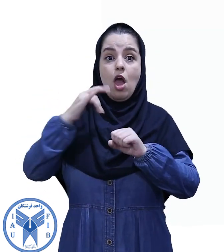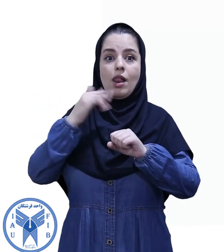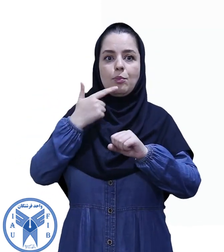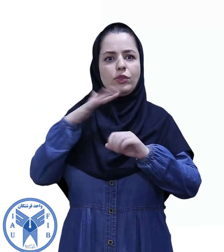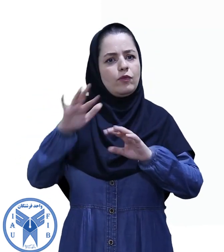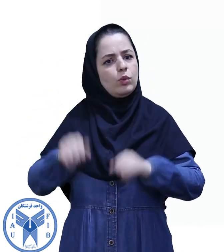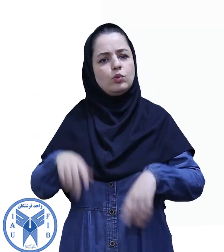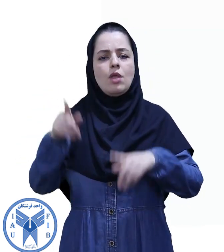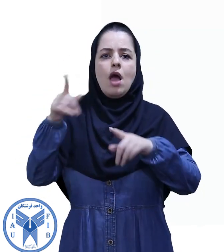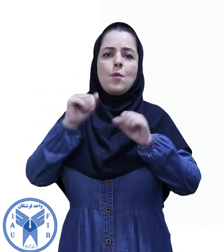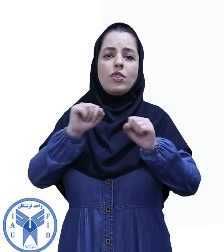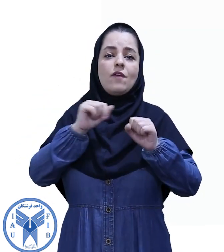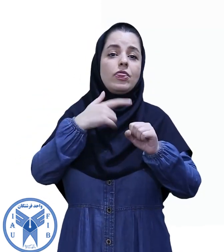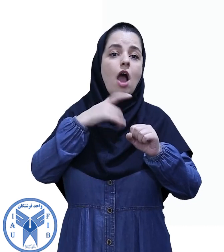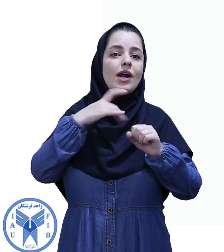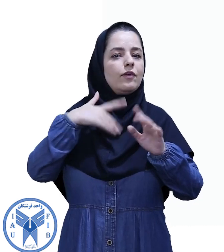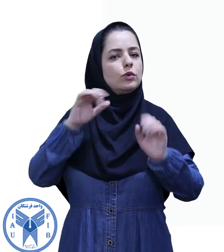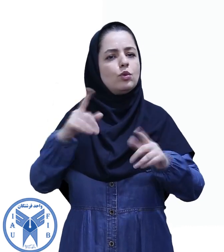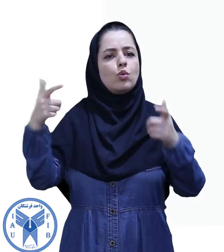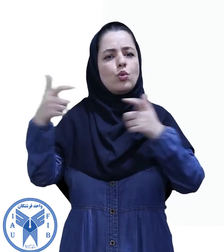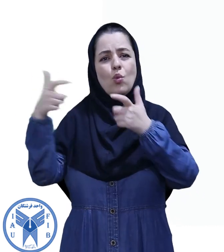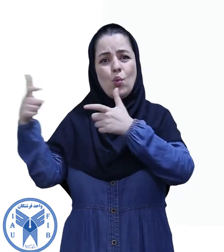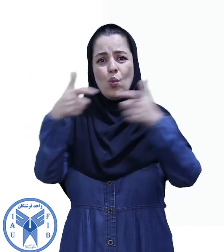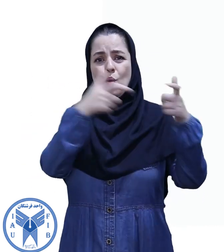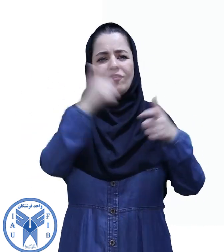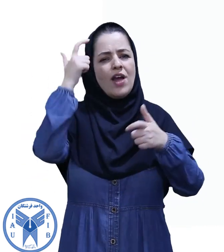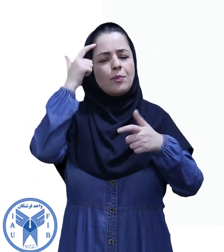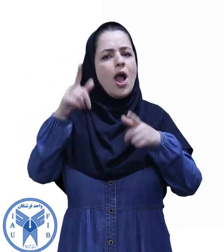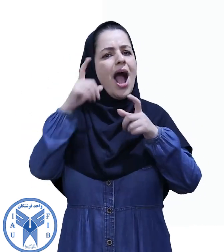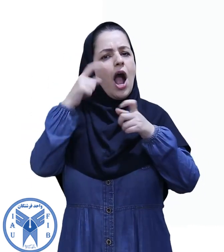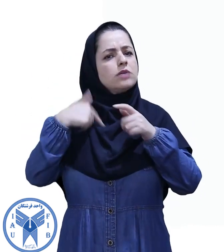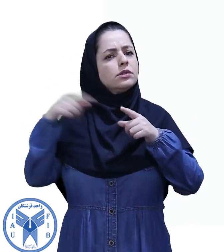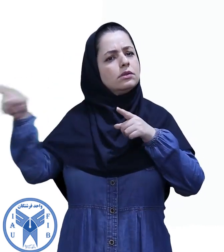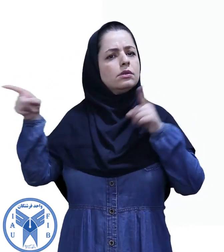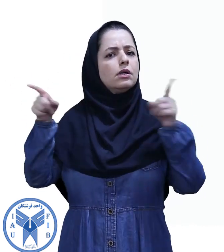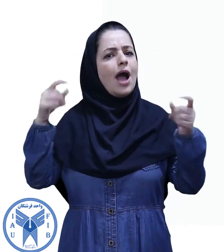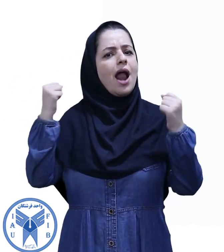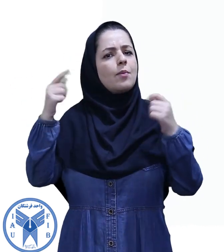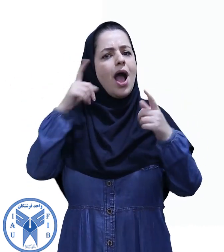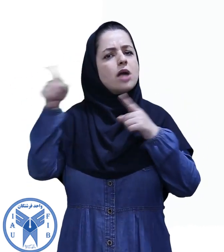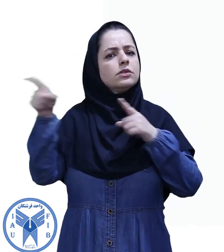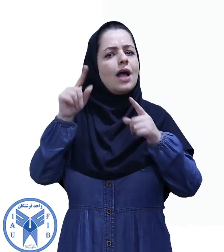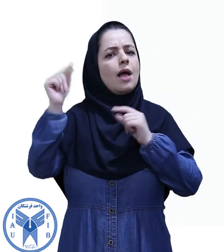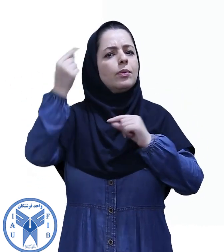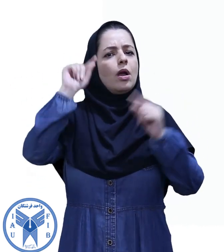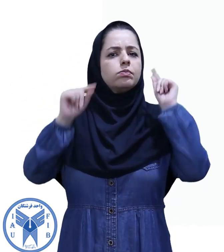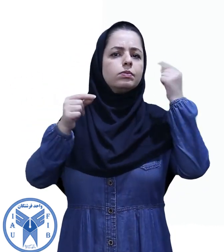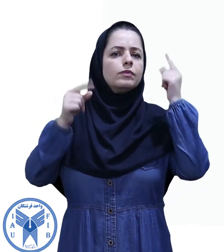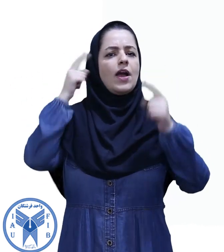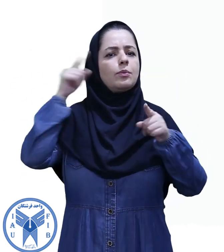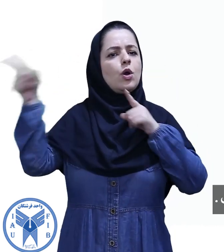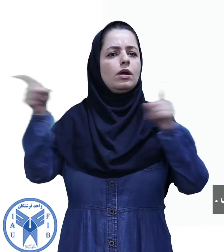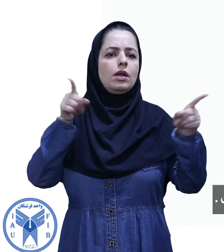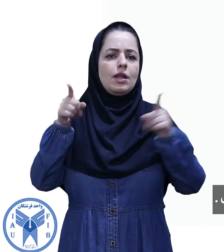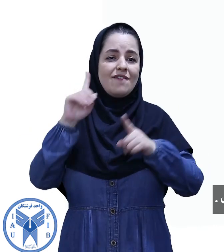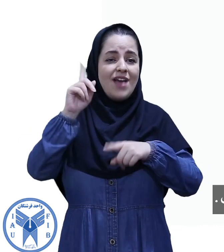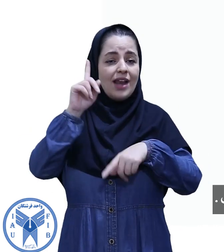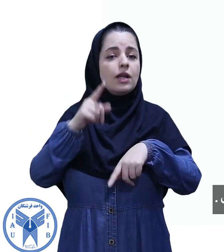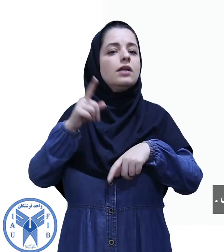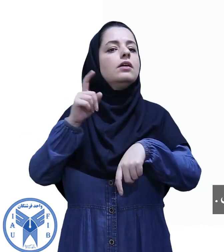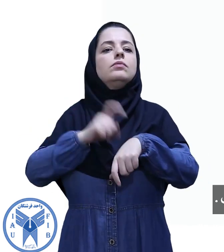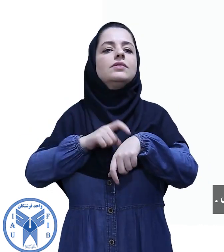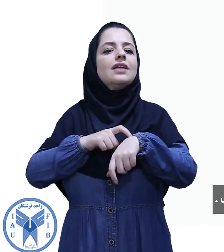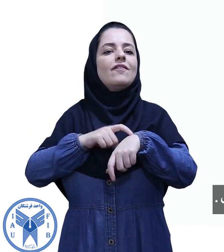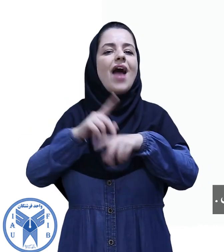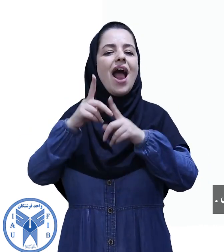are champions of Talbot and the champions of Dagger. Both camps feel that their man invented photography. In fact,